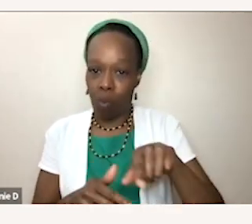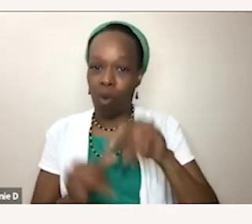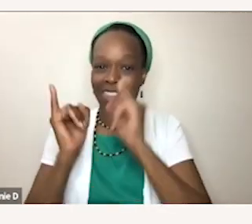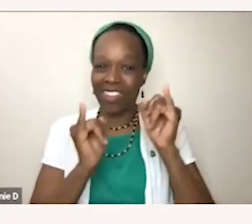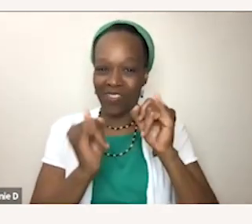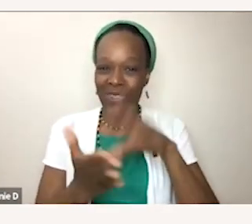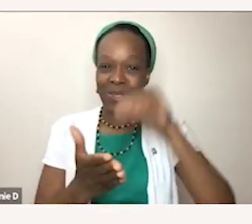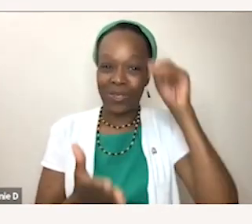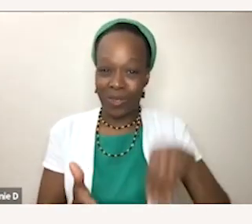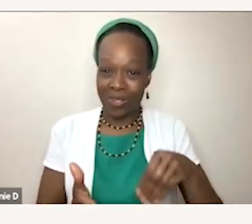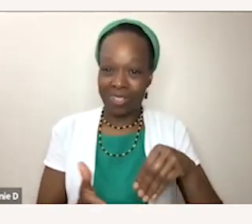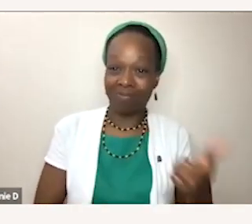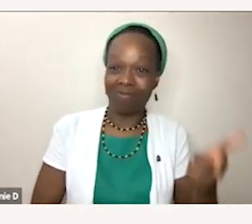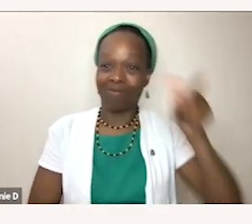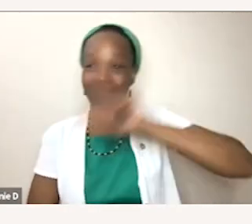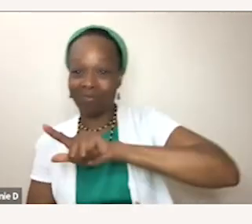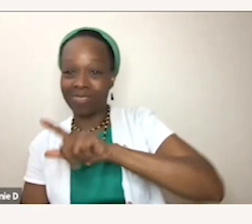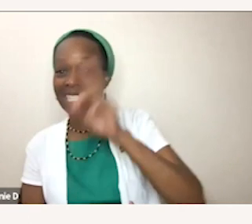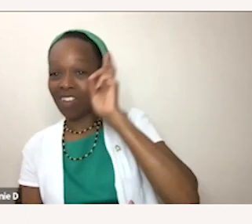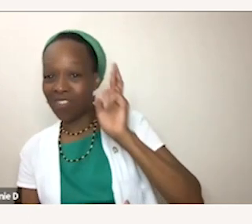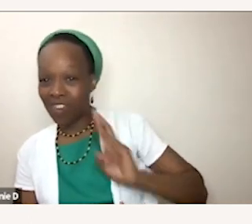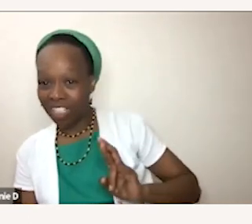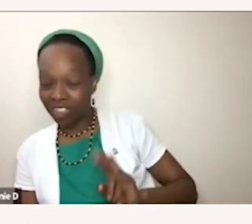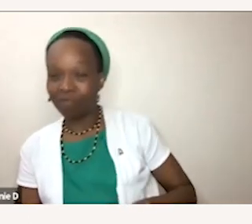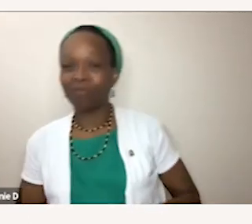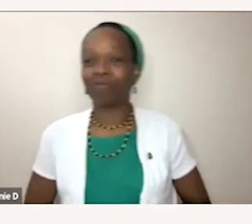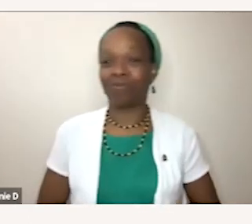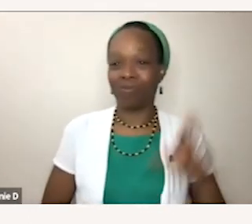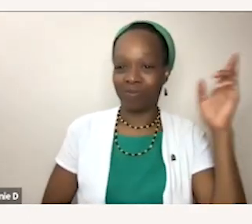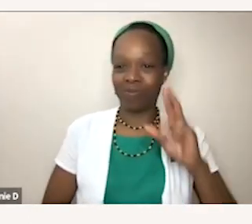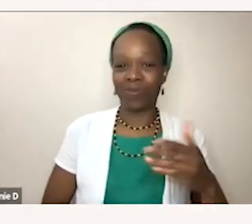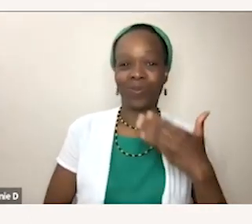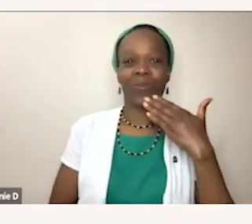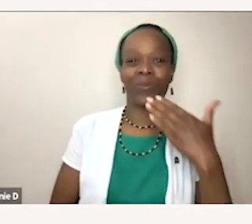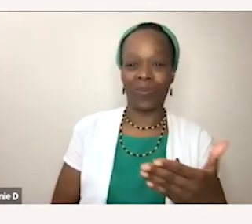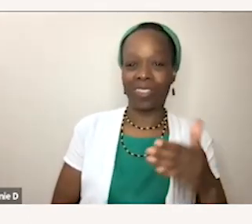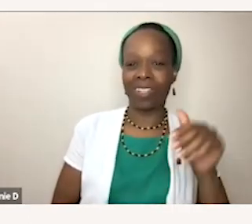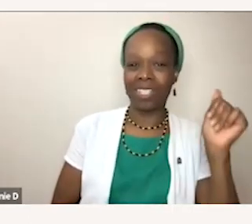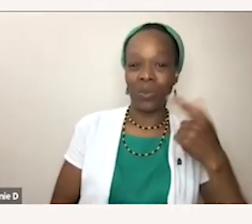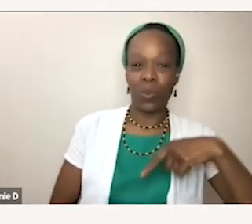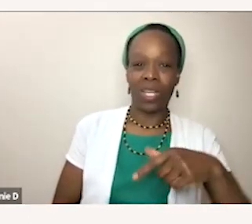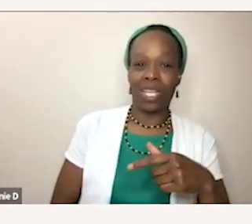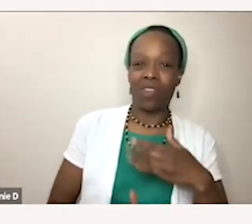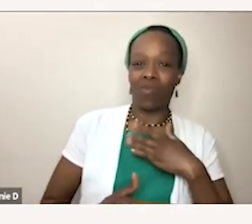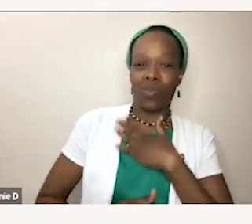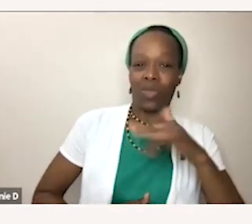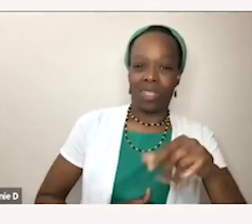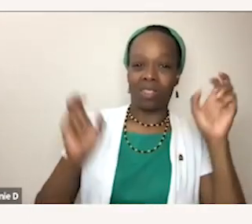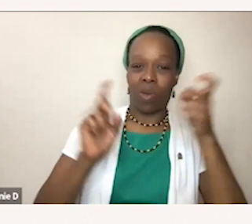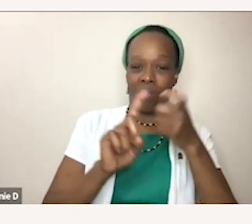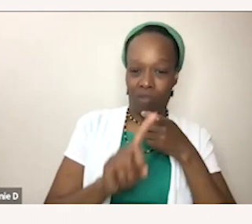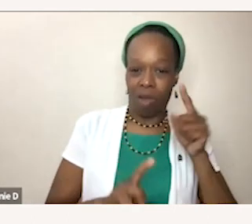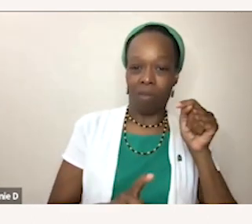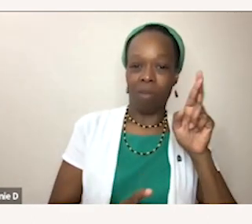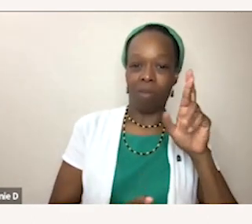I'm going to turn it back over to Rachel. Thanks, Ashley. And we just love this quote by Troy Kotzer. It's really important